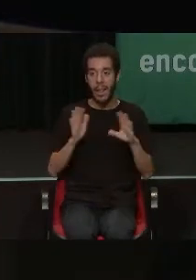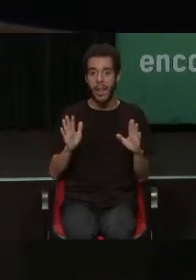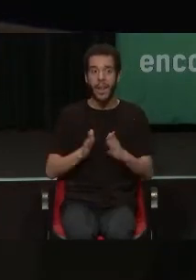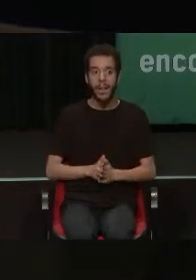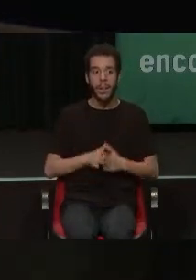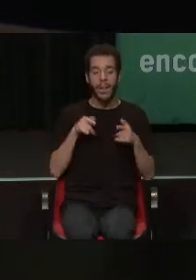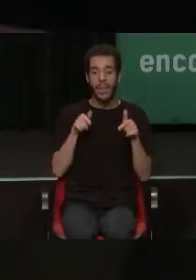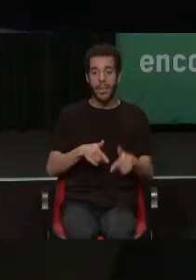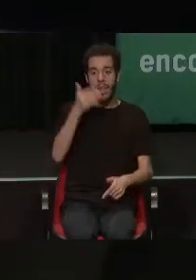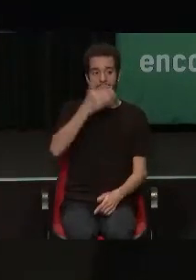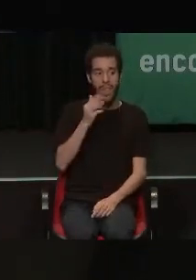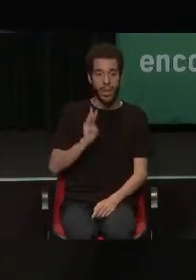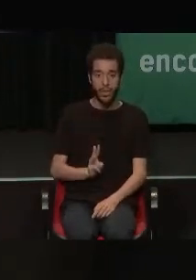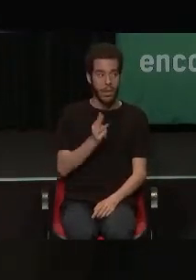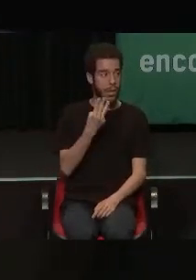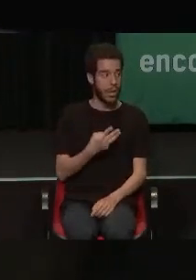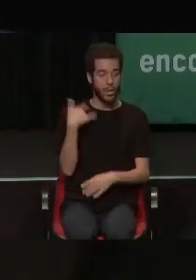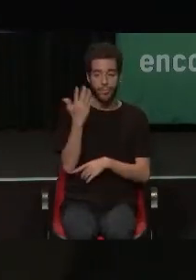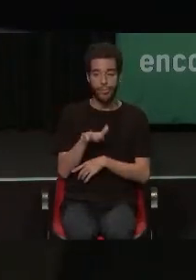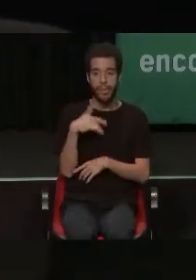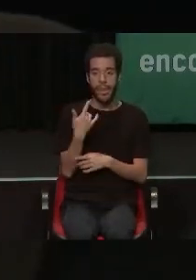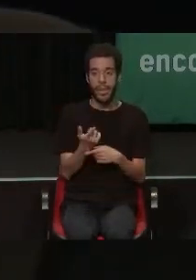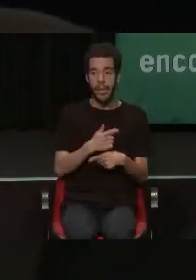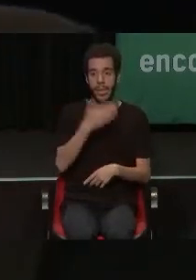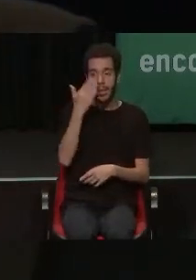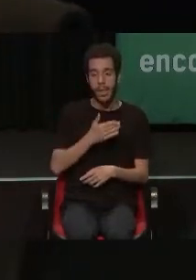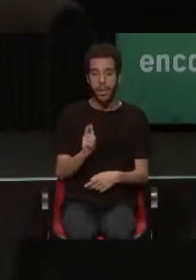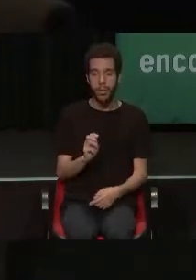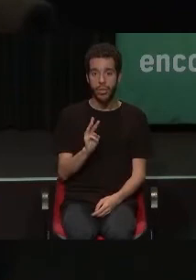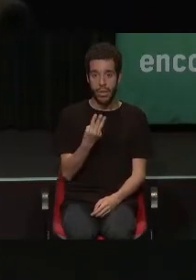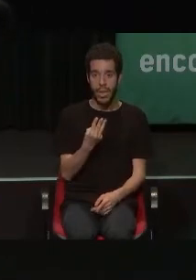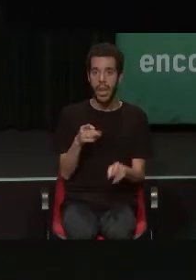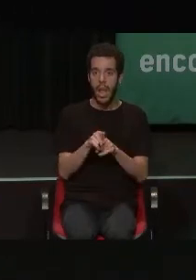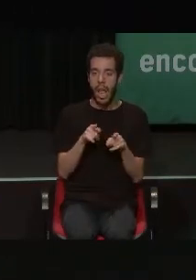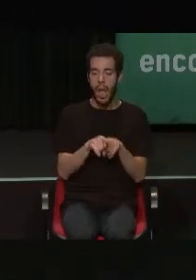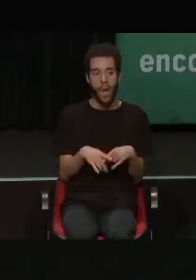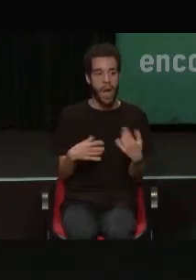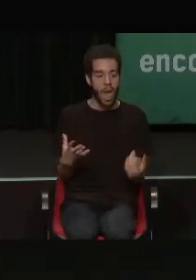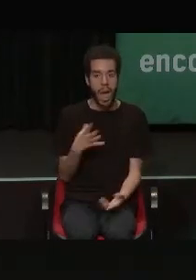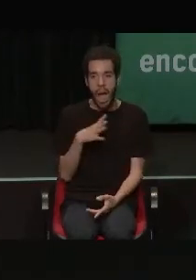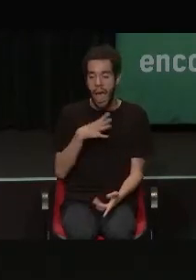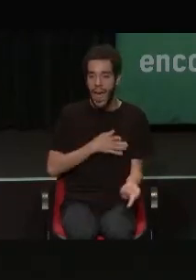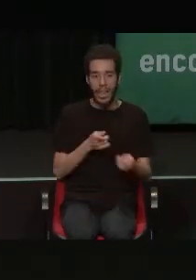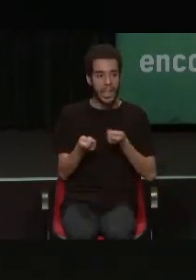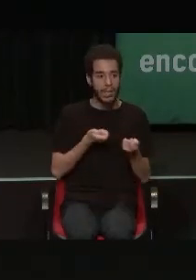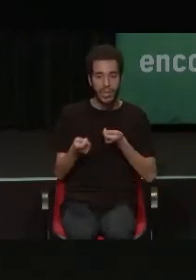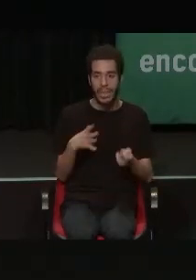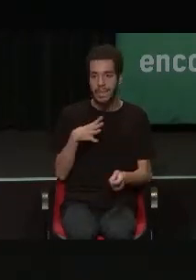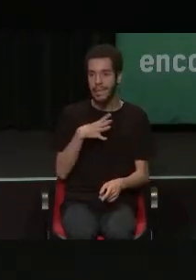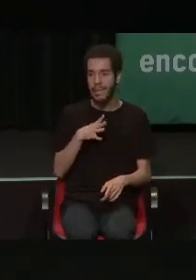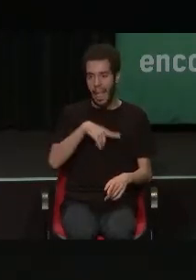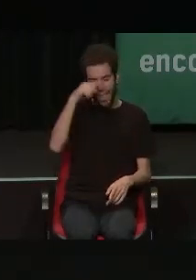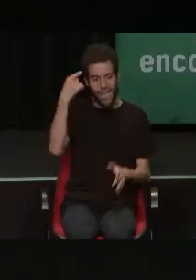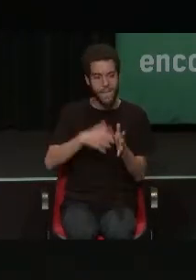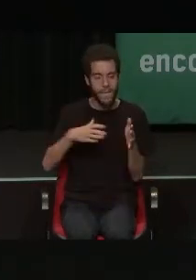this 3-day session is quite a nightmare of logistics, as you can imagine. So I